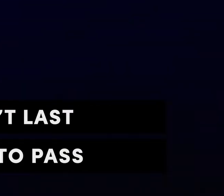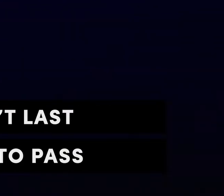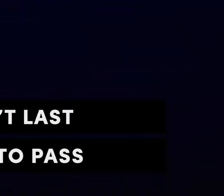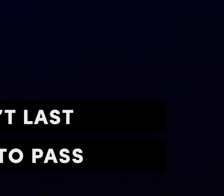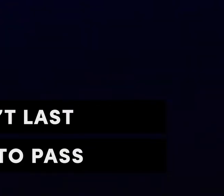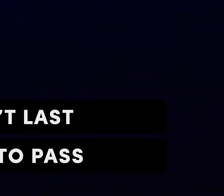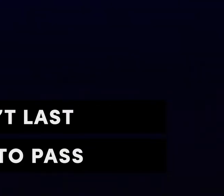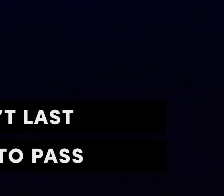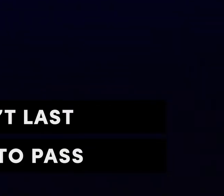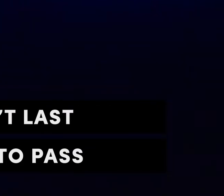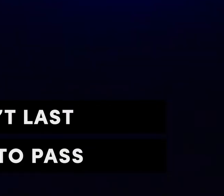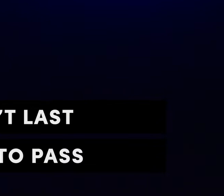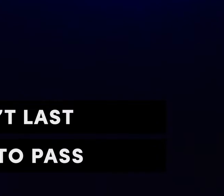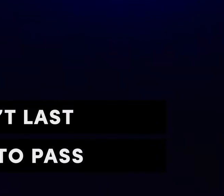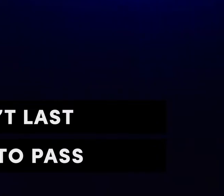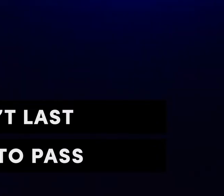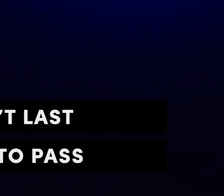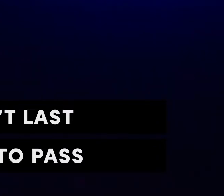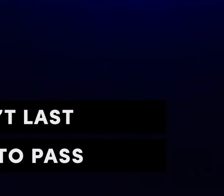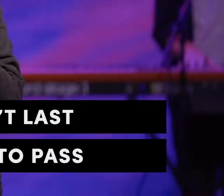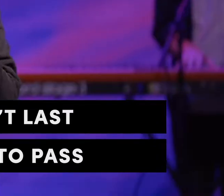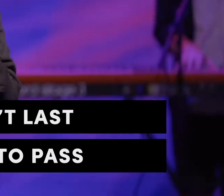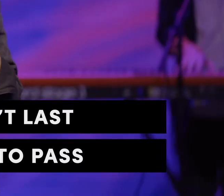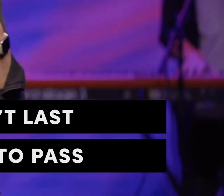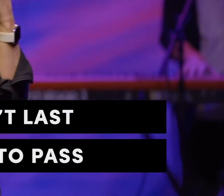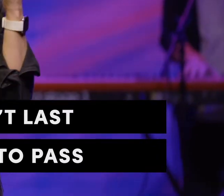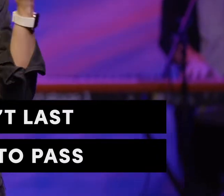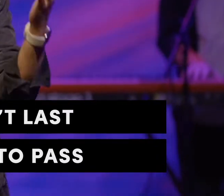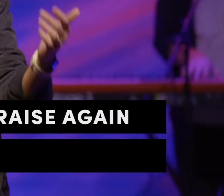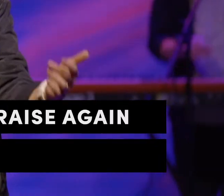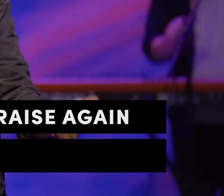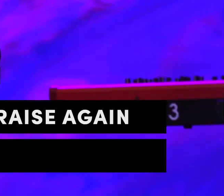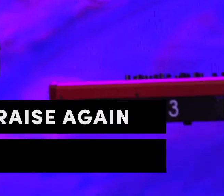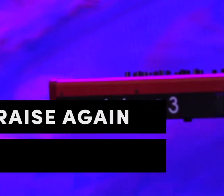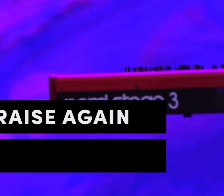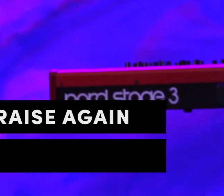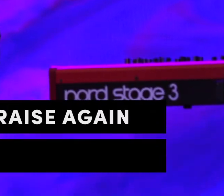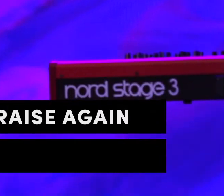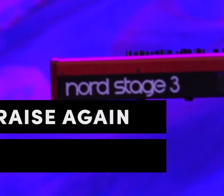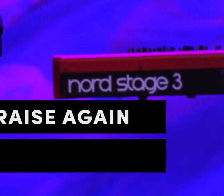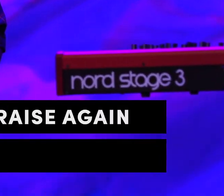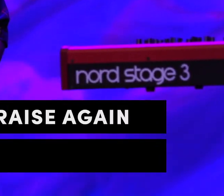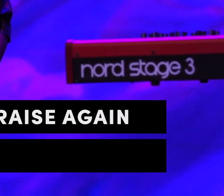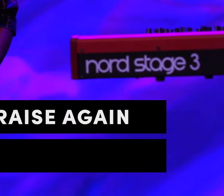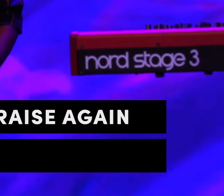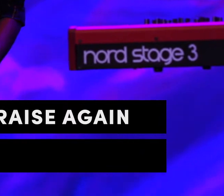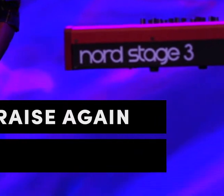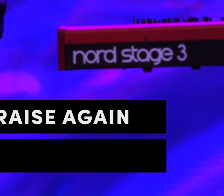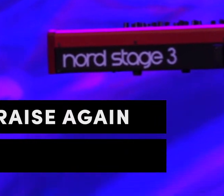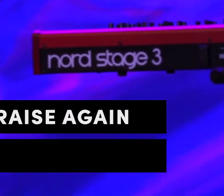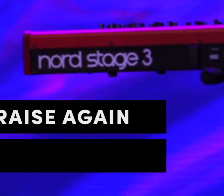Your word will come to pass. My heart will say, my heart will sing